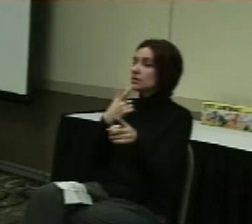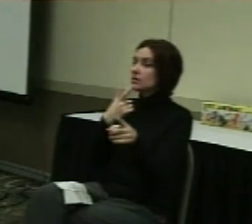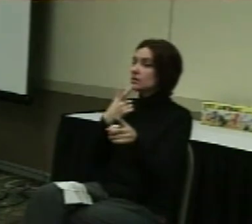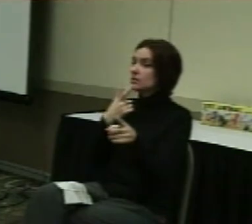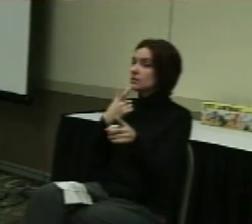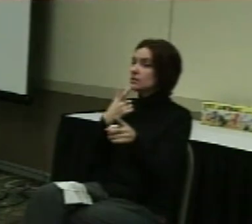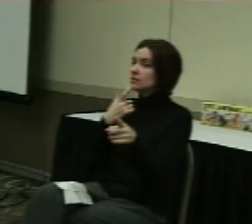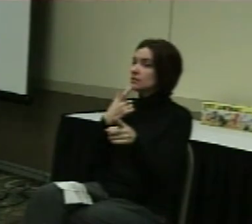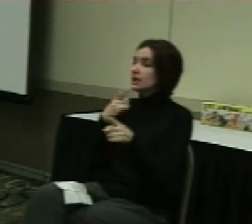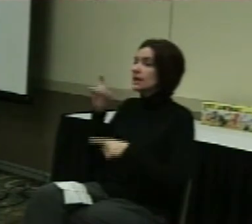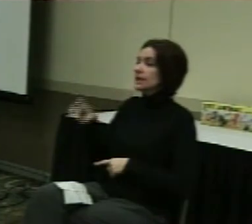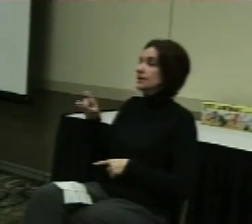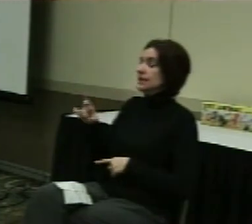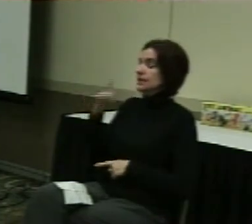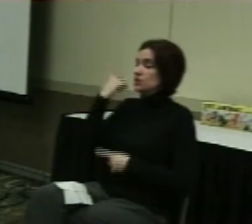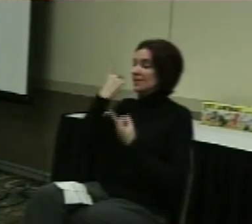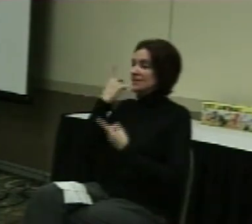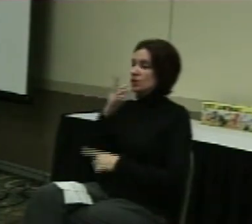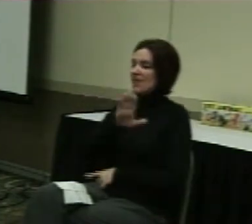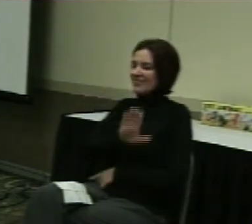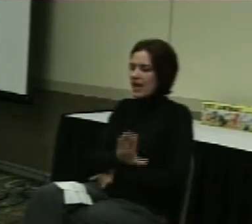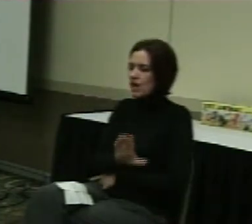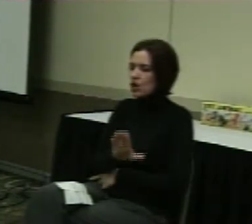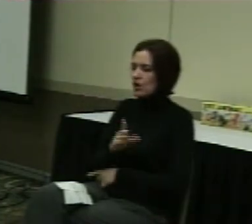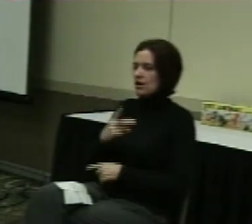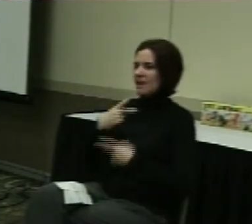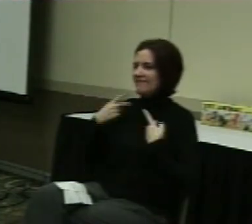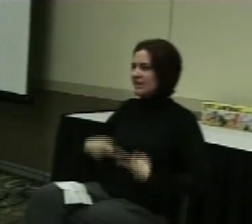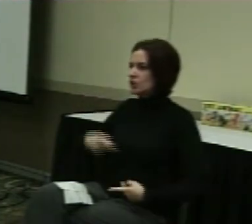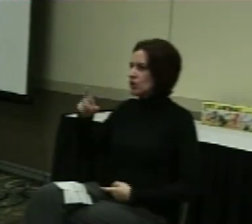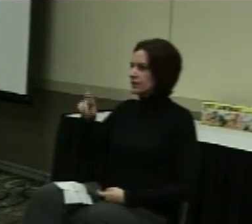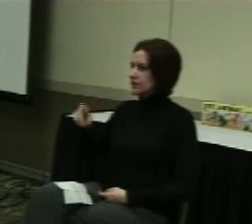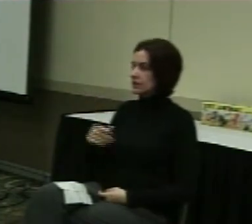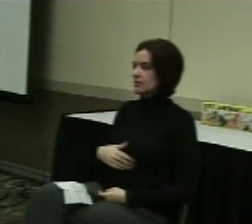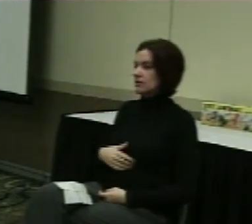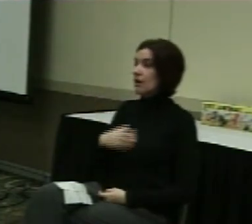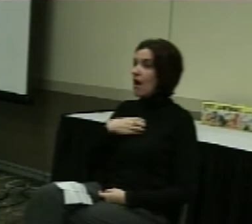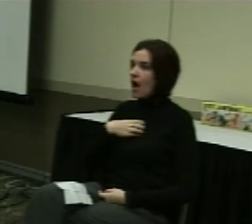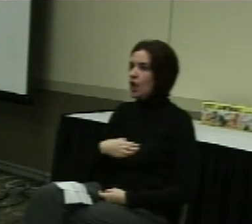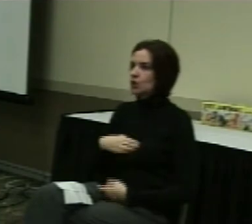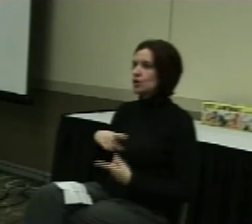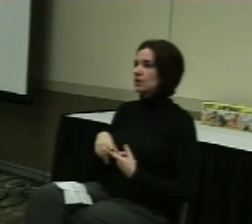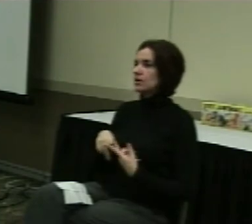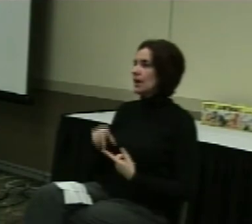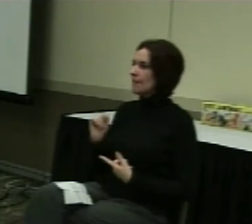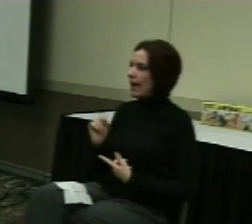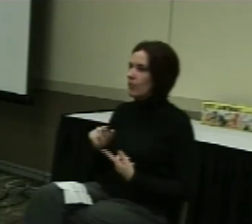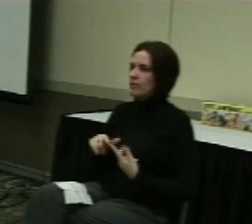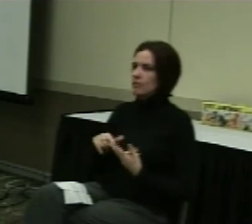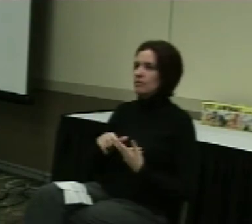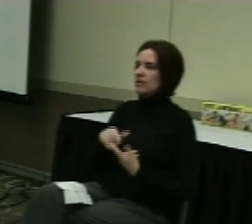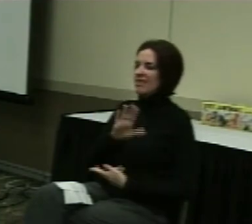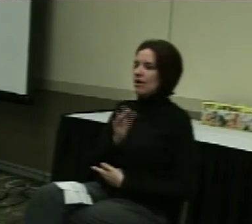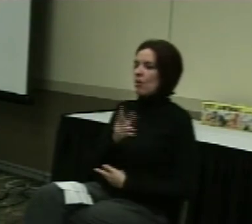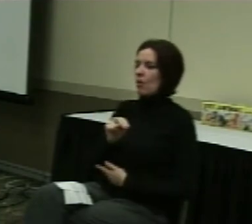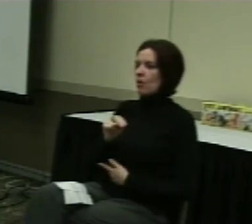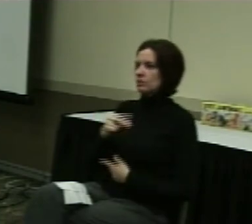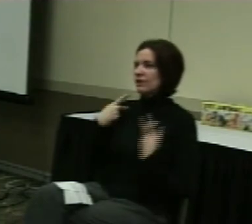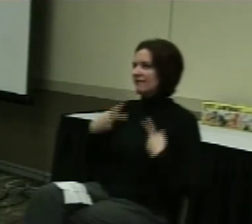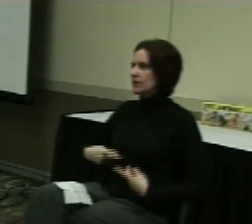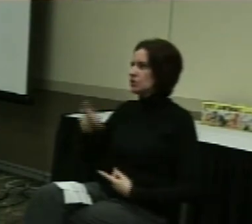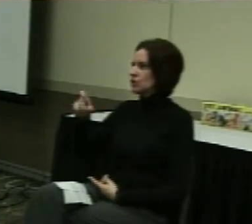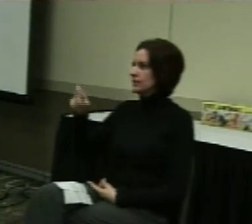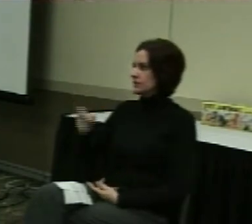into account their physical being. Are they hungry? Are they thirsty? What's their physical state? Their own physical